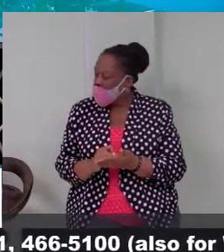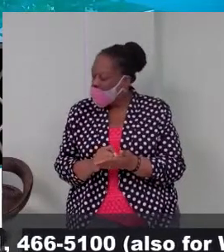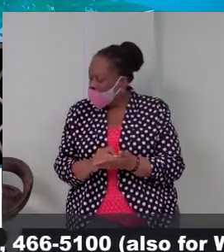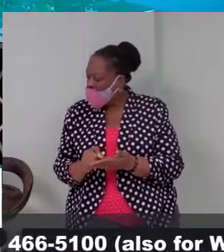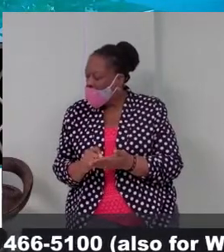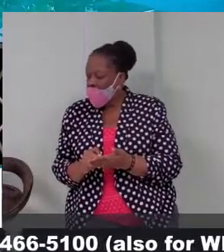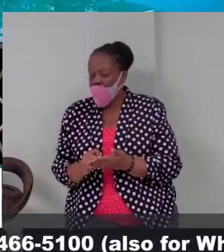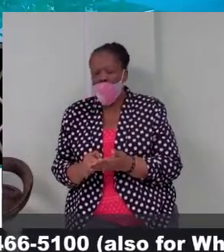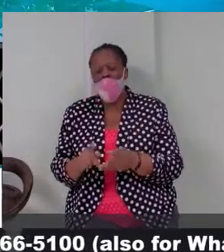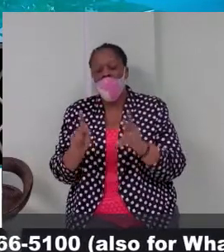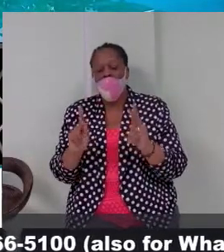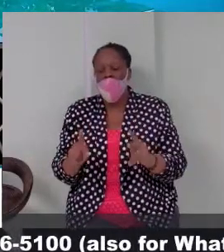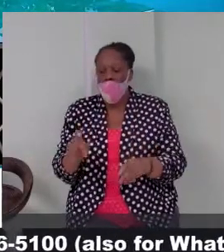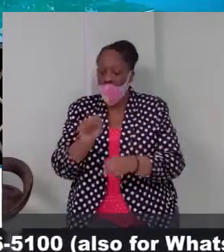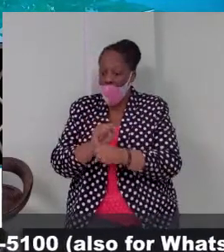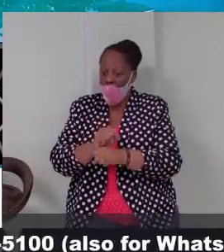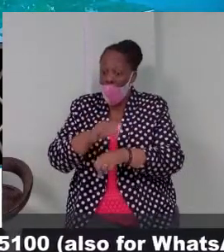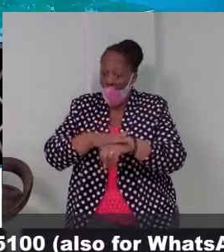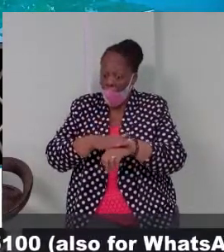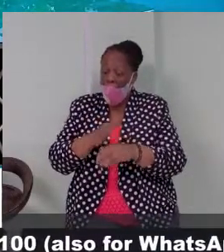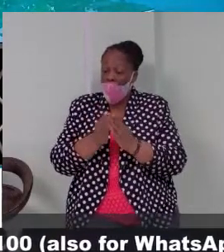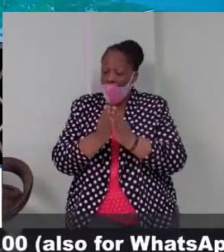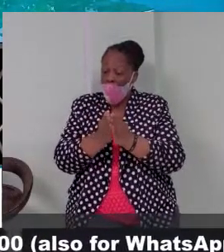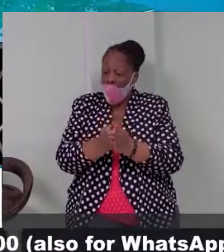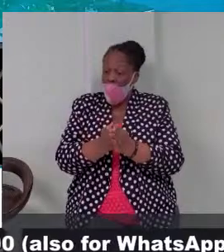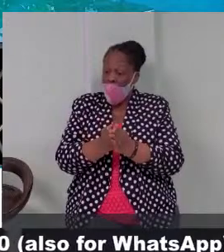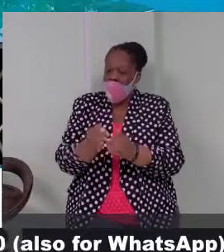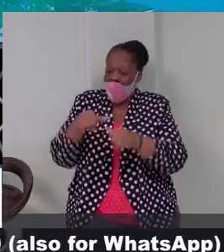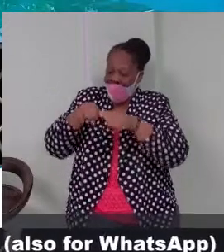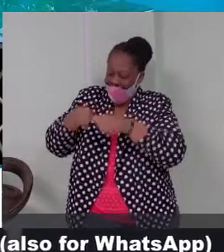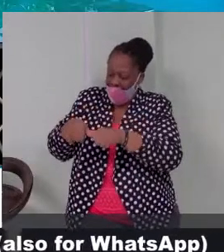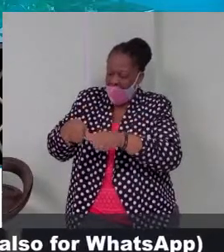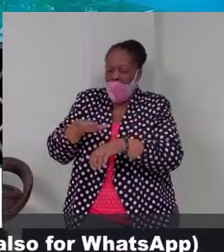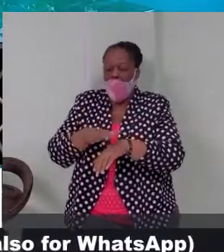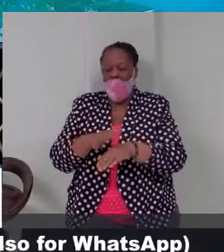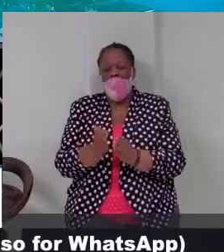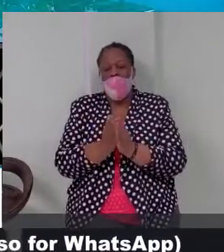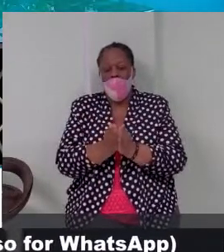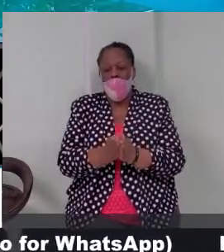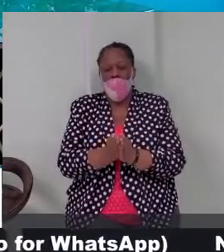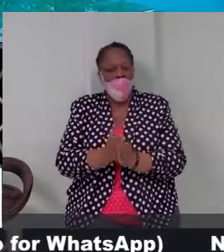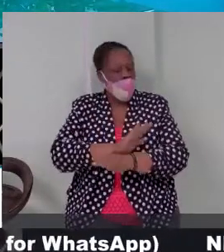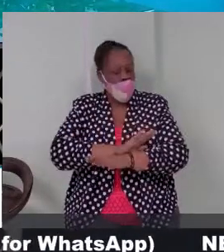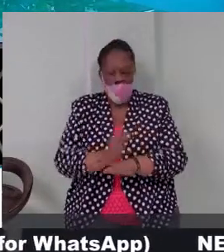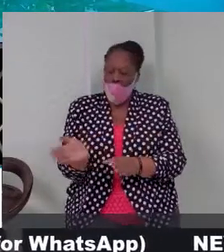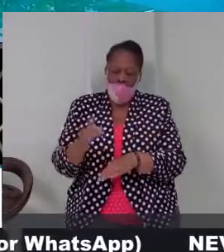crew remains on board and have no physical contact with persons on the dock.